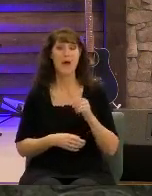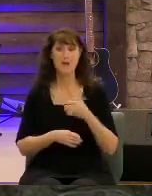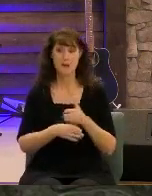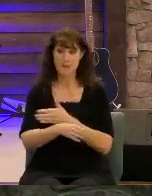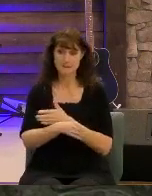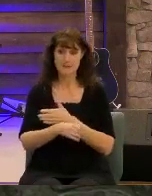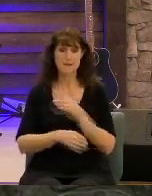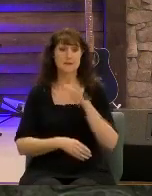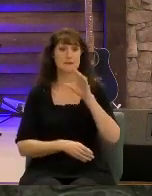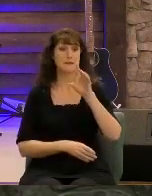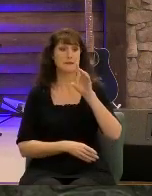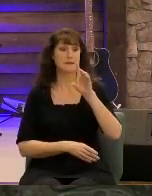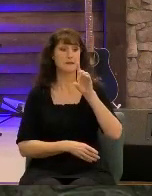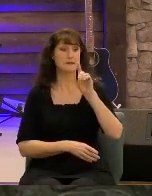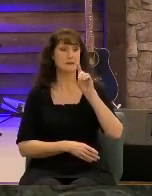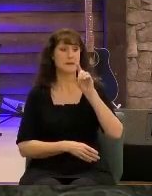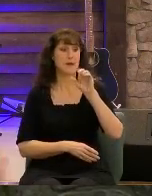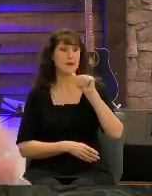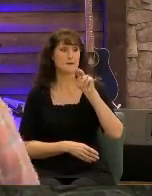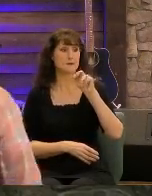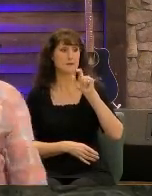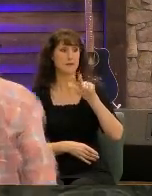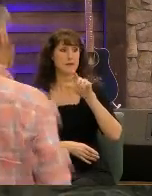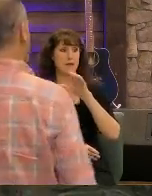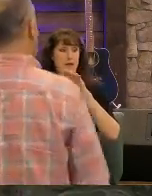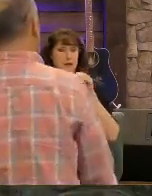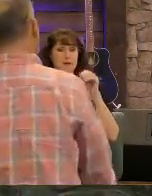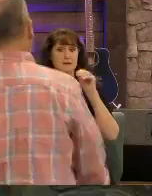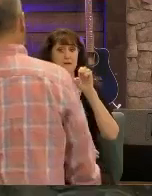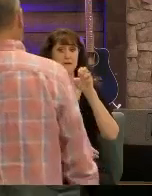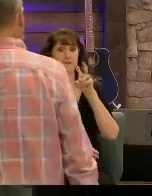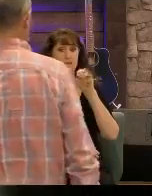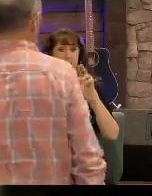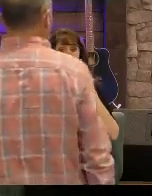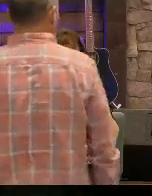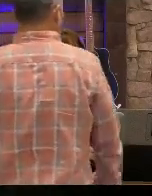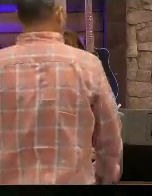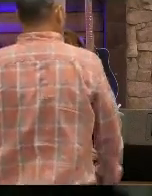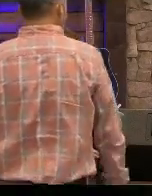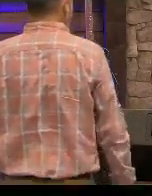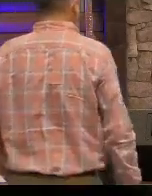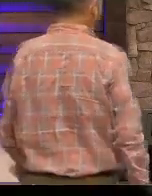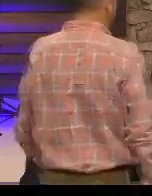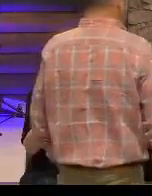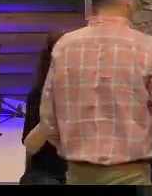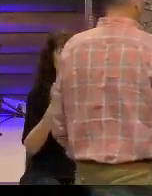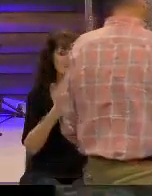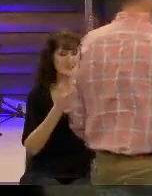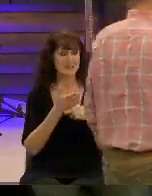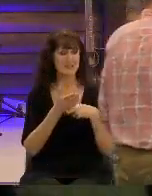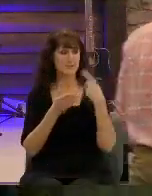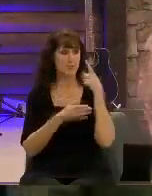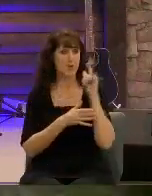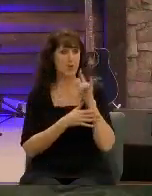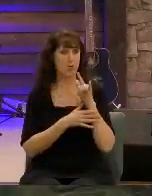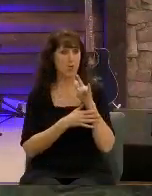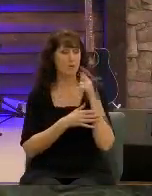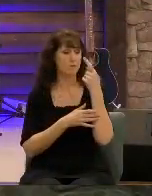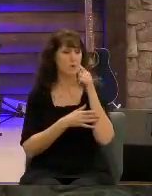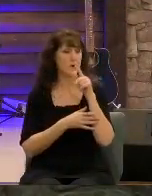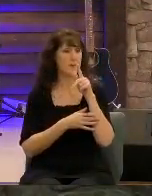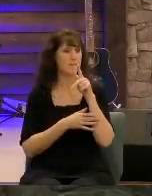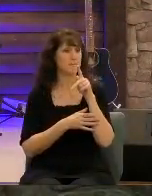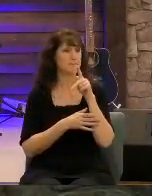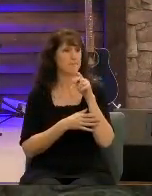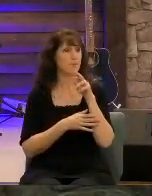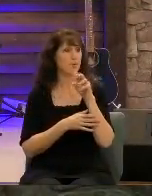Daniel and Yolanda Rivera have their tickets on the 31st. They'll depart. It's a one-way ticket to Puerto Rico, one